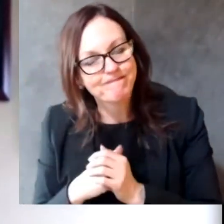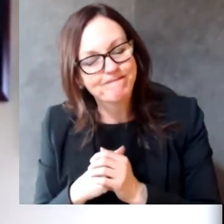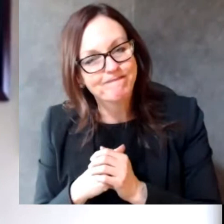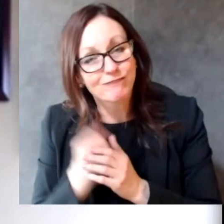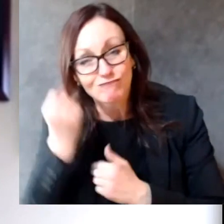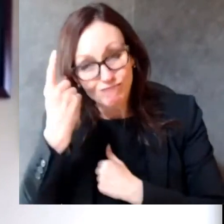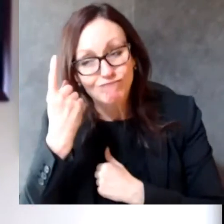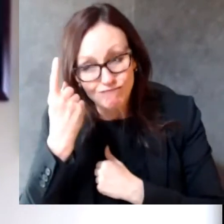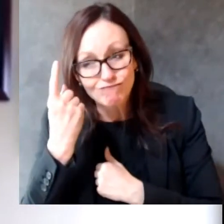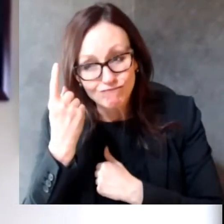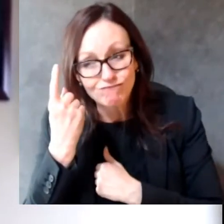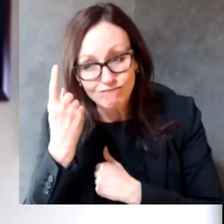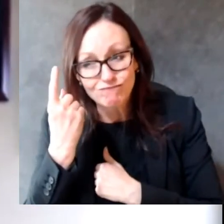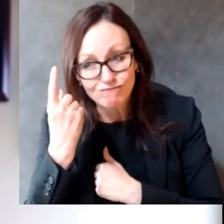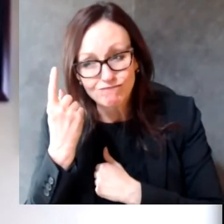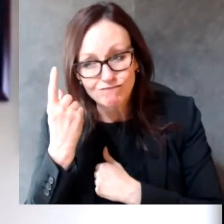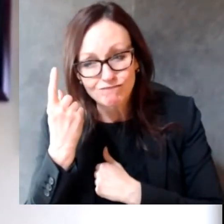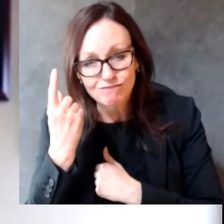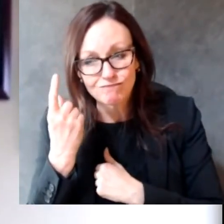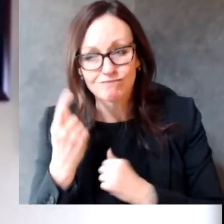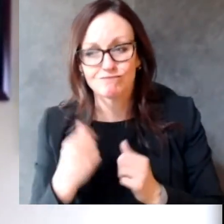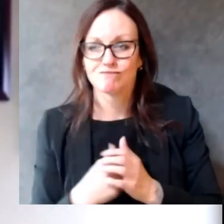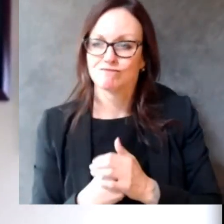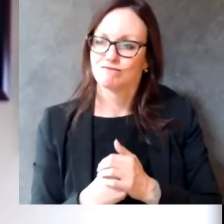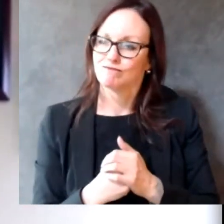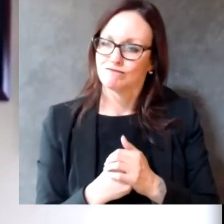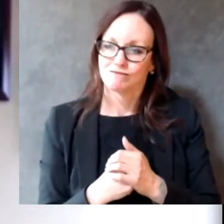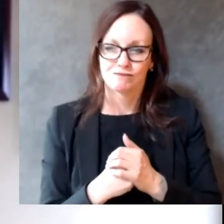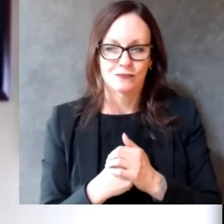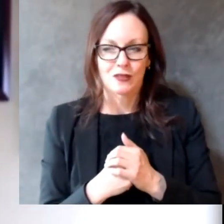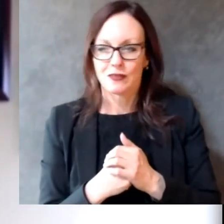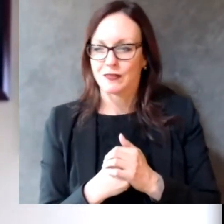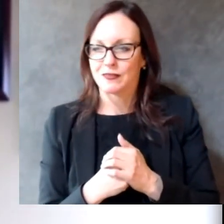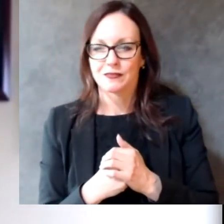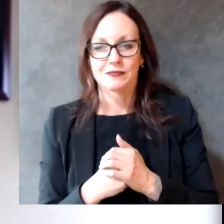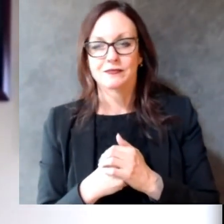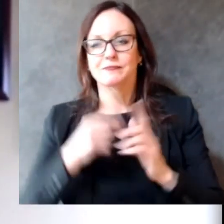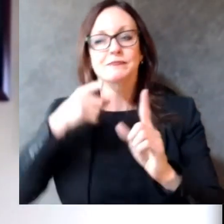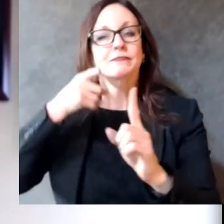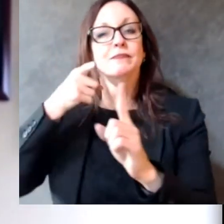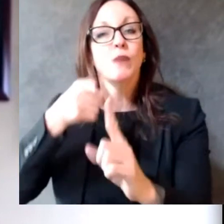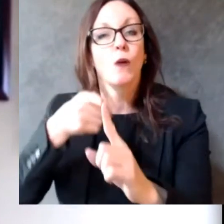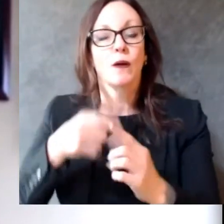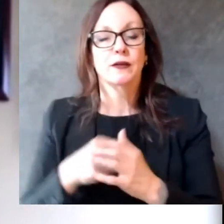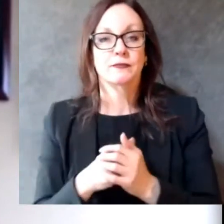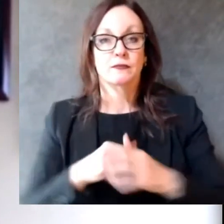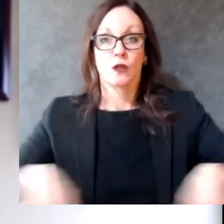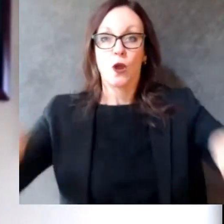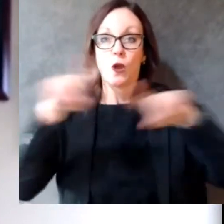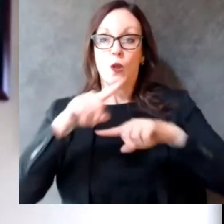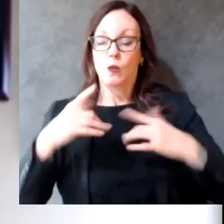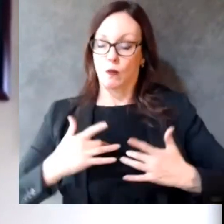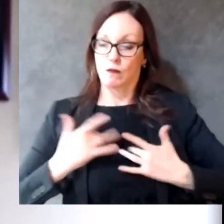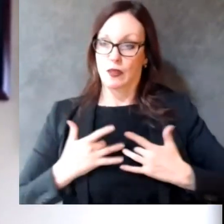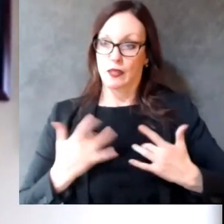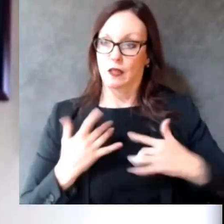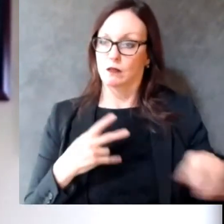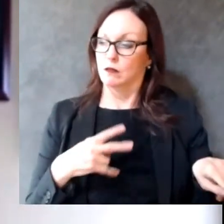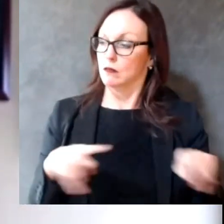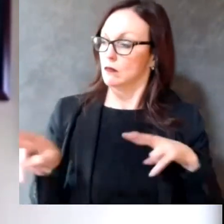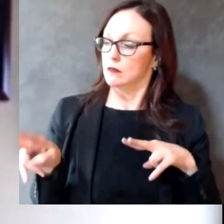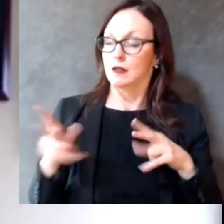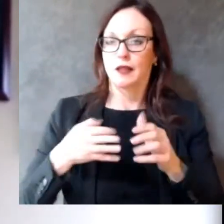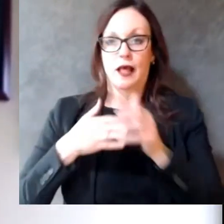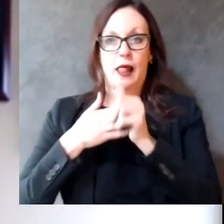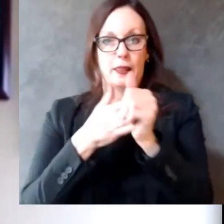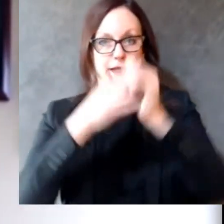in a leadership position says, we're going to do this so we can all be on the same page and all protect each other, that makes a